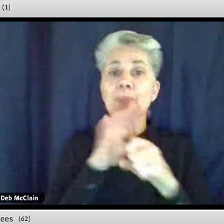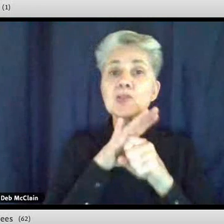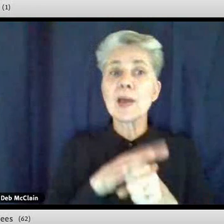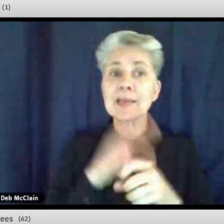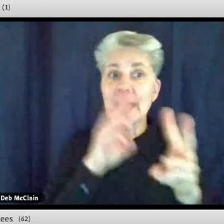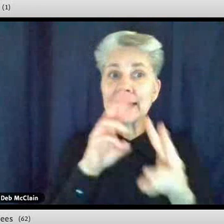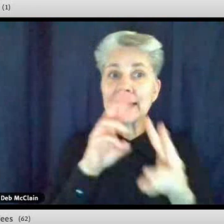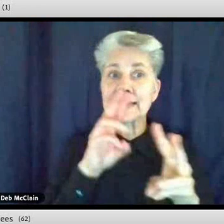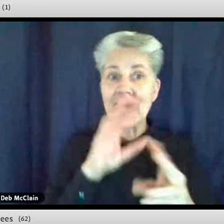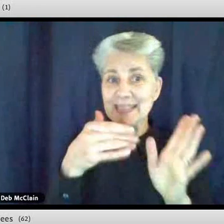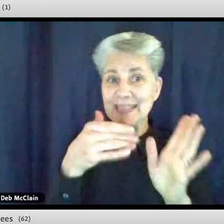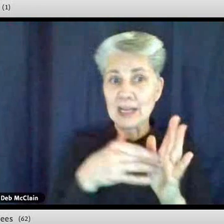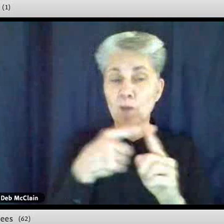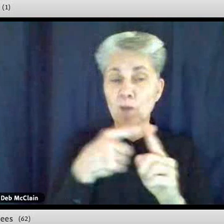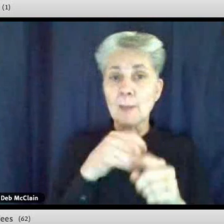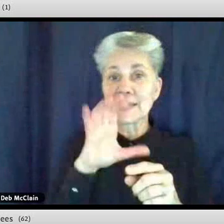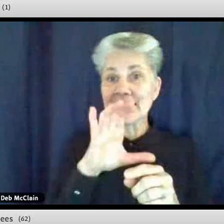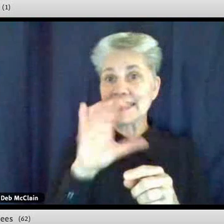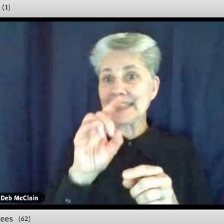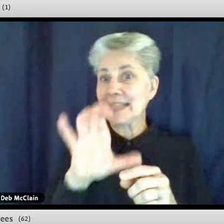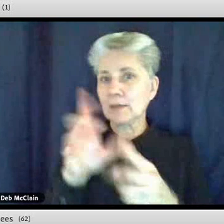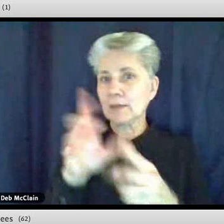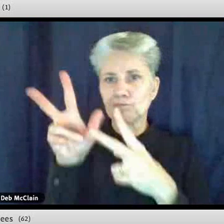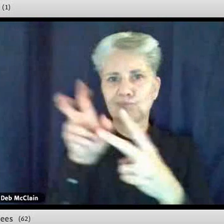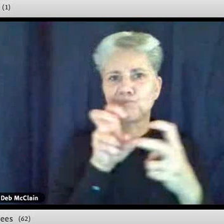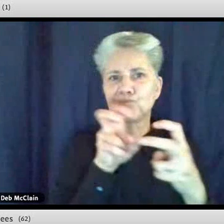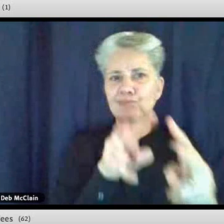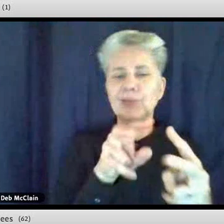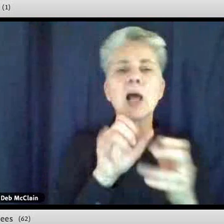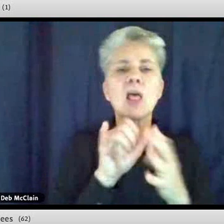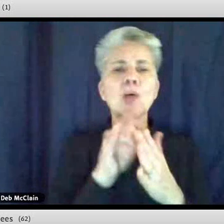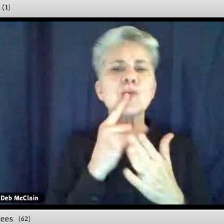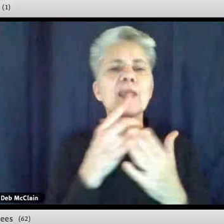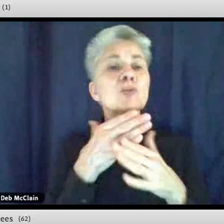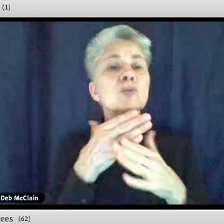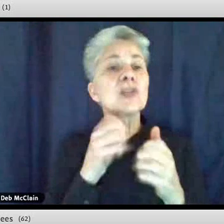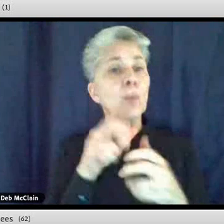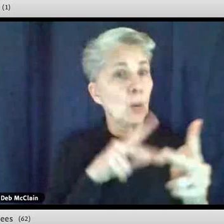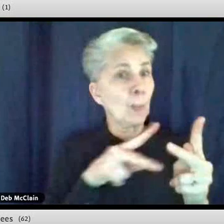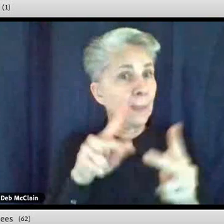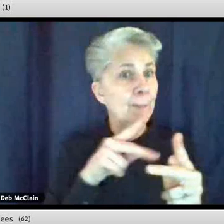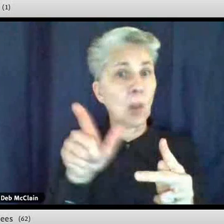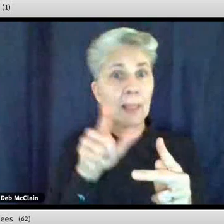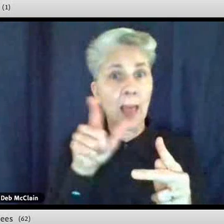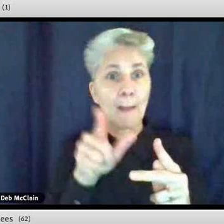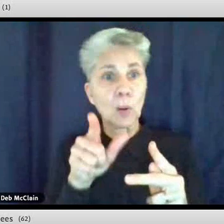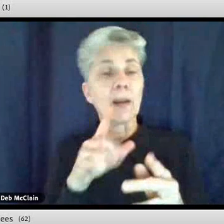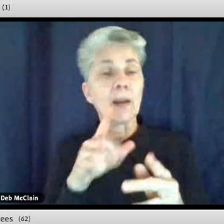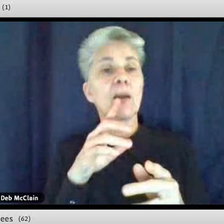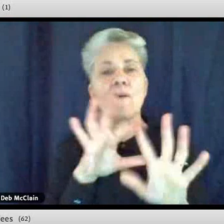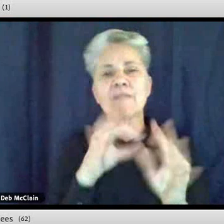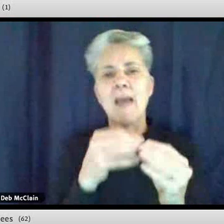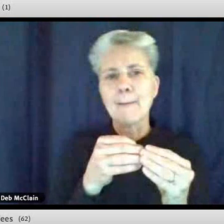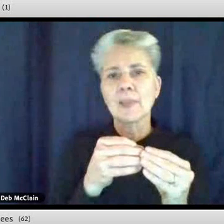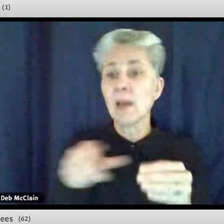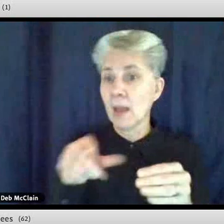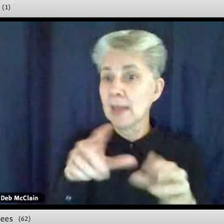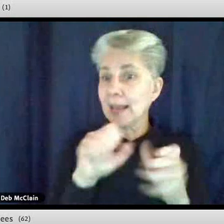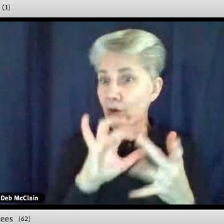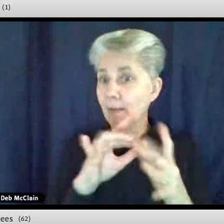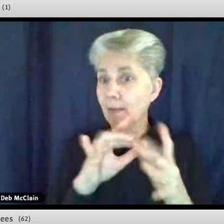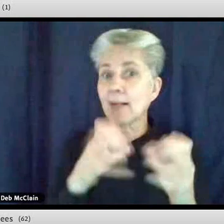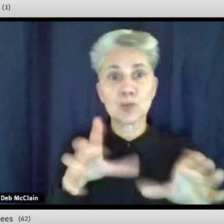anxiety. And all these handouts are actually from the Stress and Anxiety Center from the CDC. So again, these are things you could share